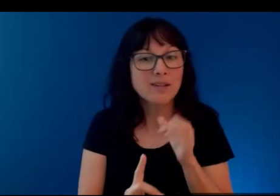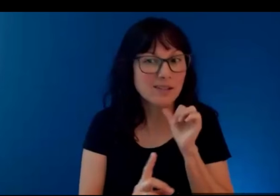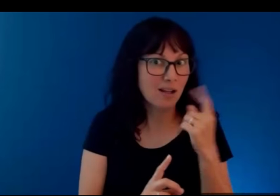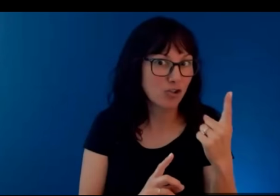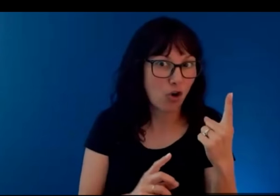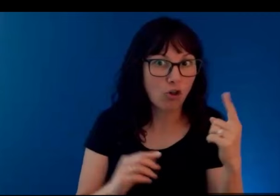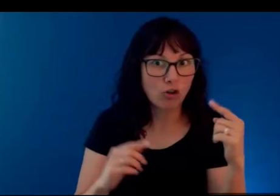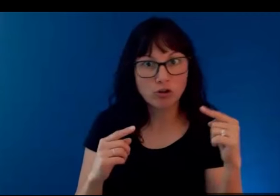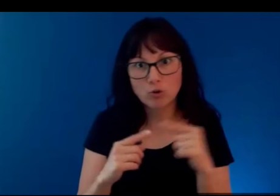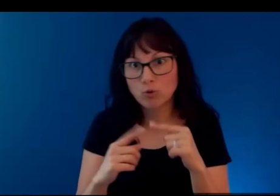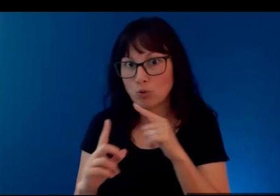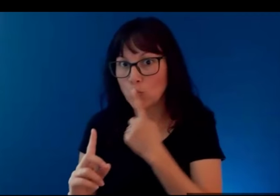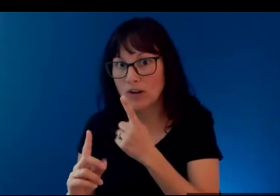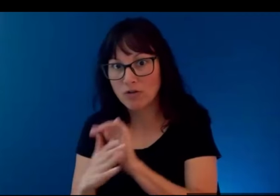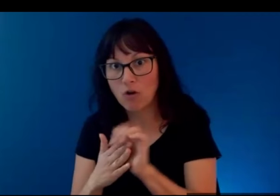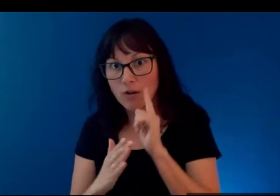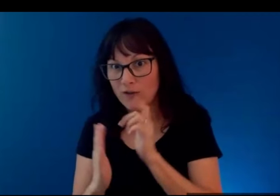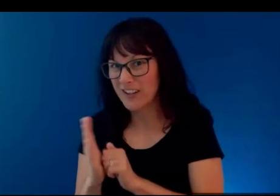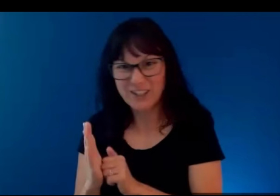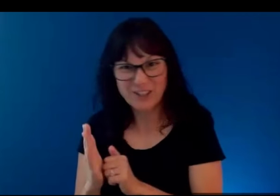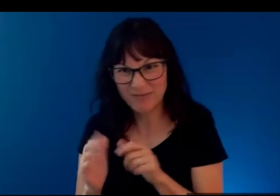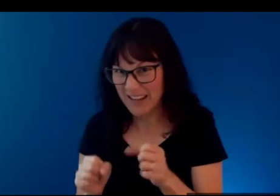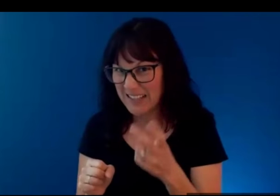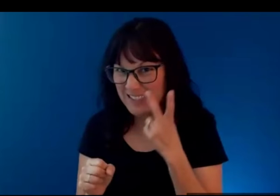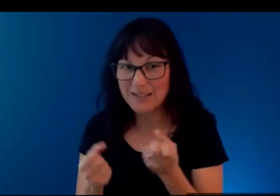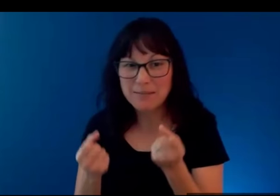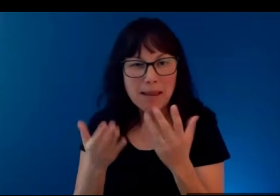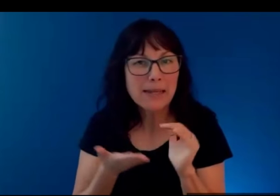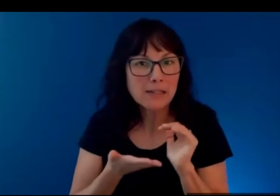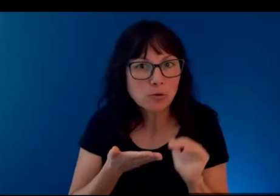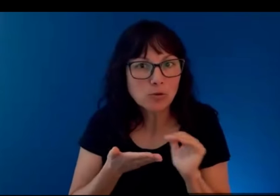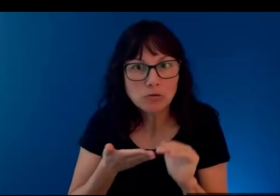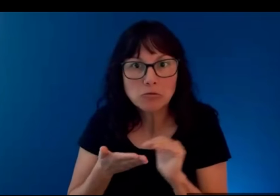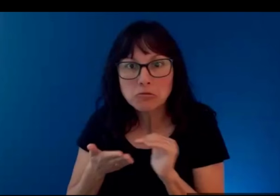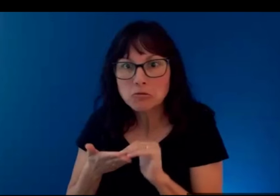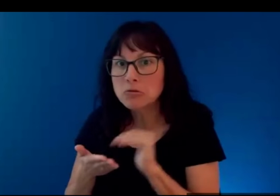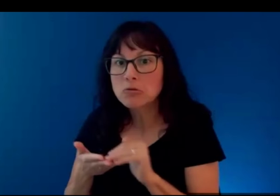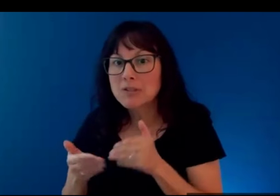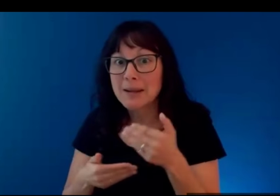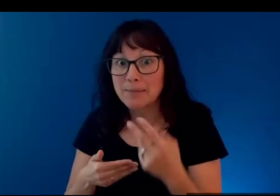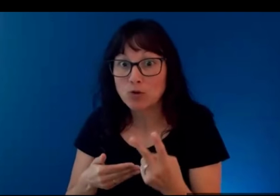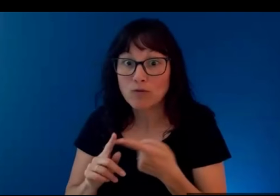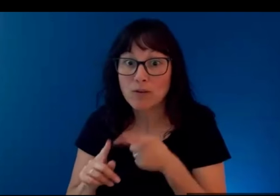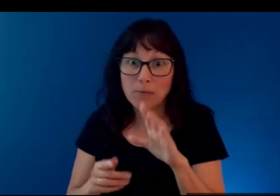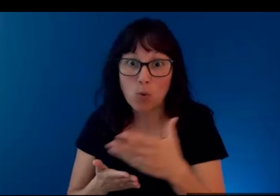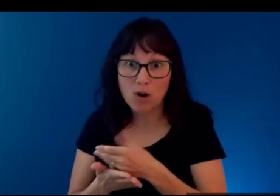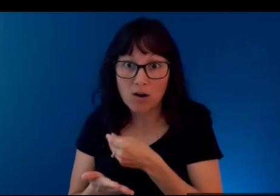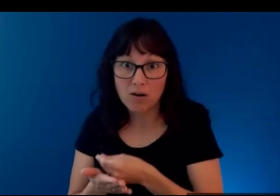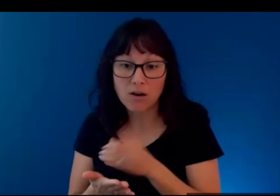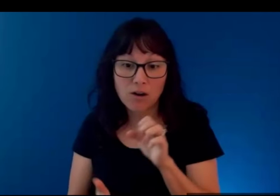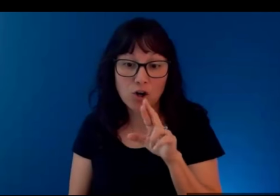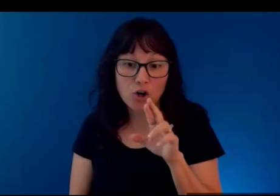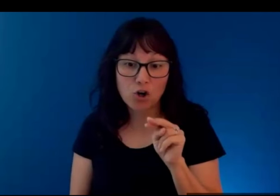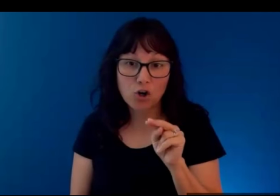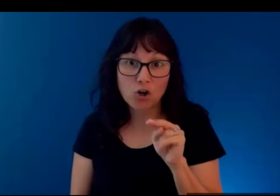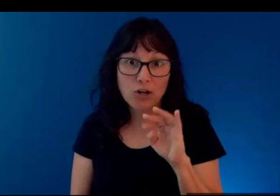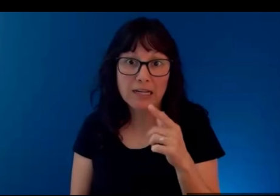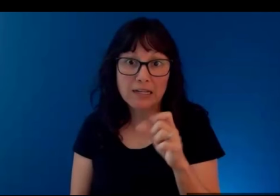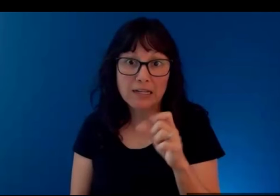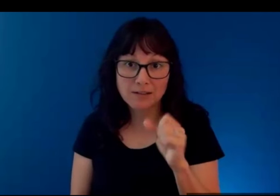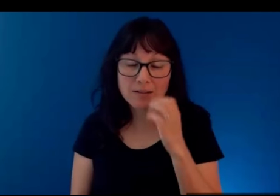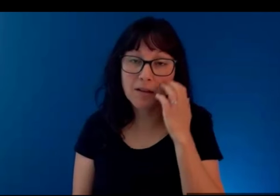dollar reduction, as you can see, right? There's a lot of exclusions in step 2 from earnings. So